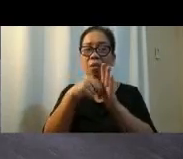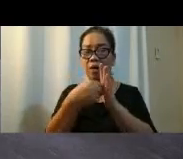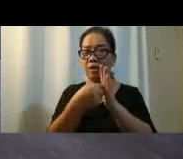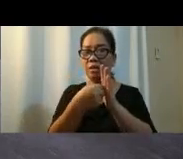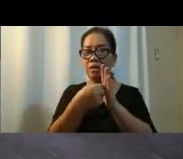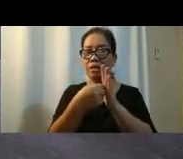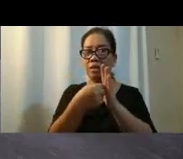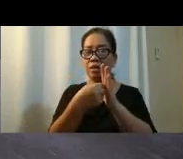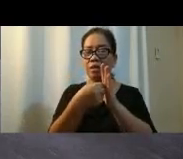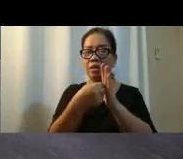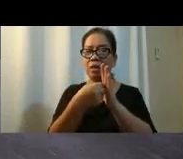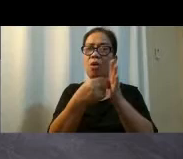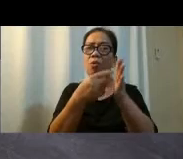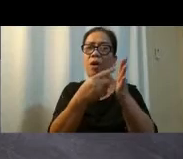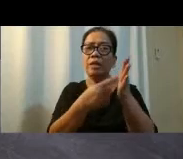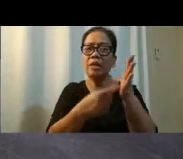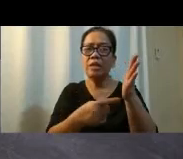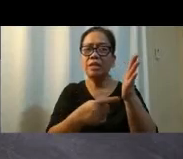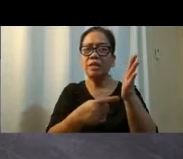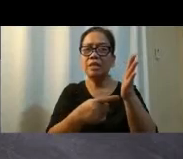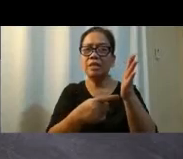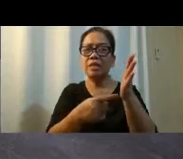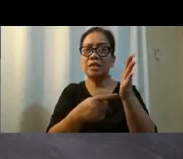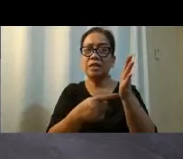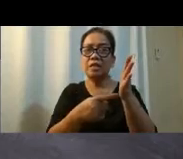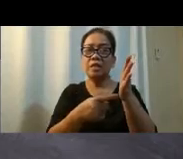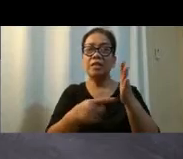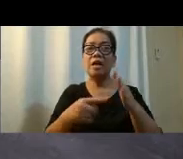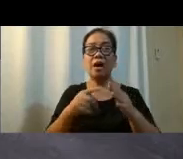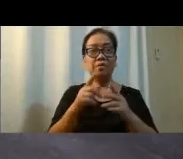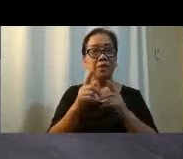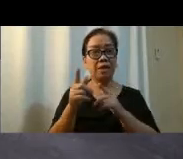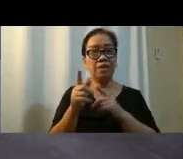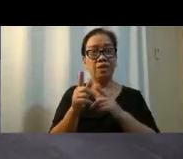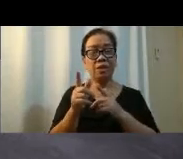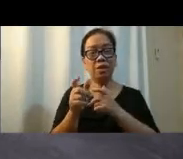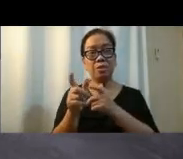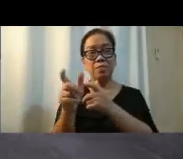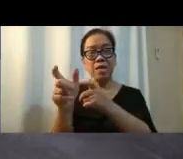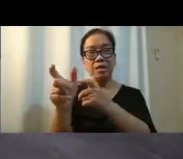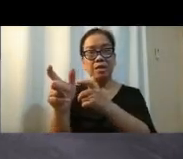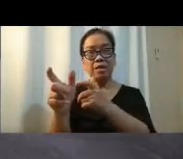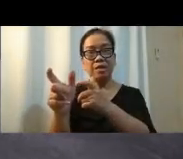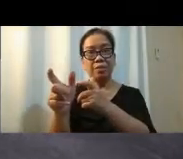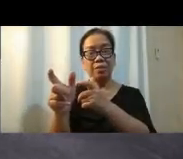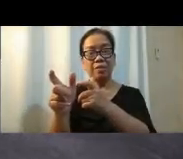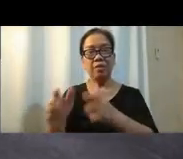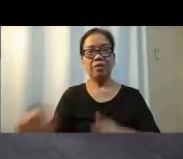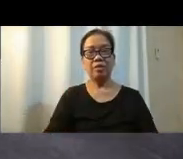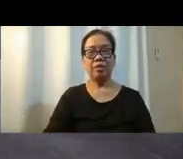3 hours, what is the average speed?